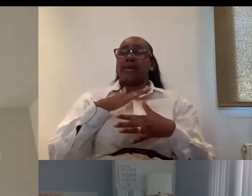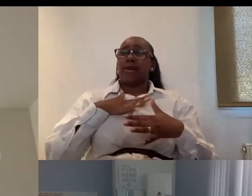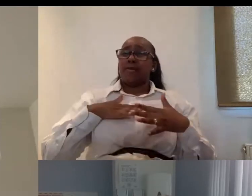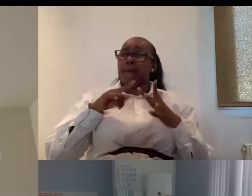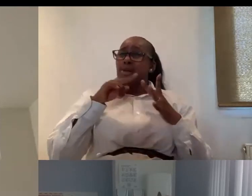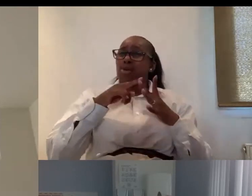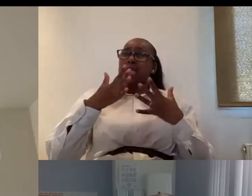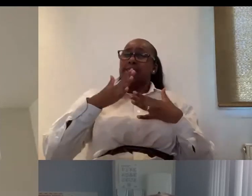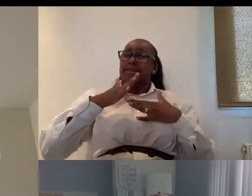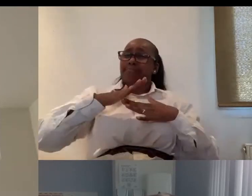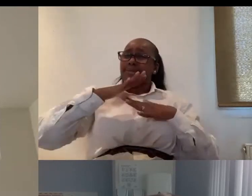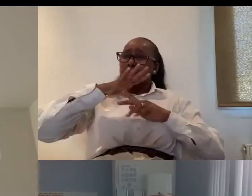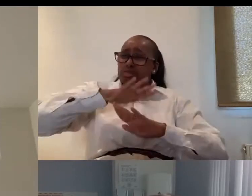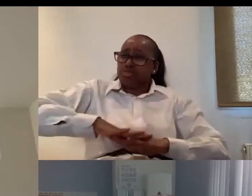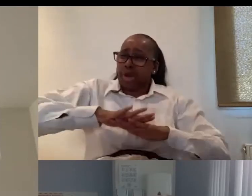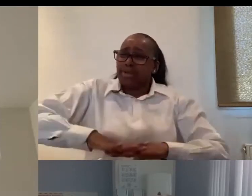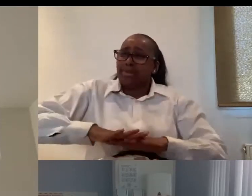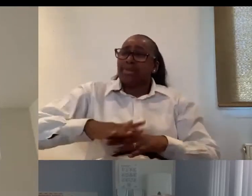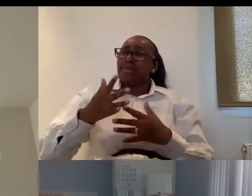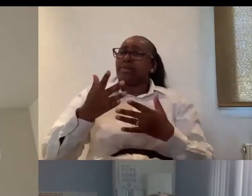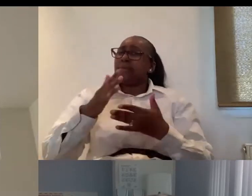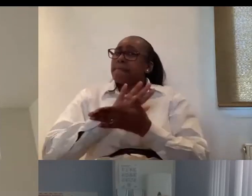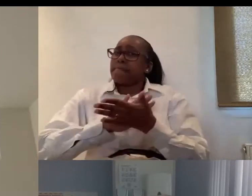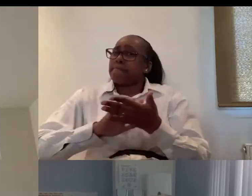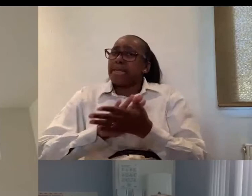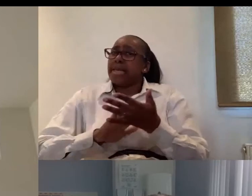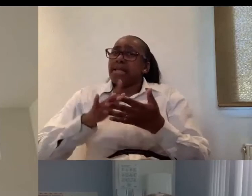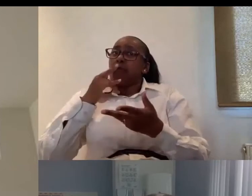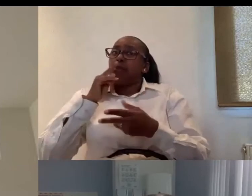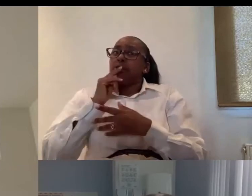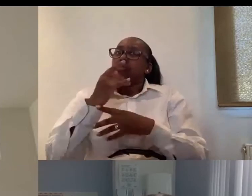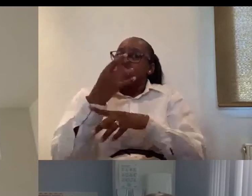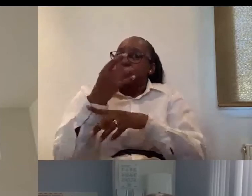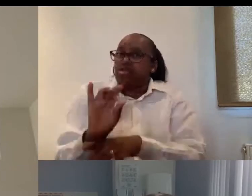vaccine won't be quite as good and you won't get quite as much protection.